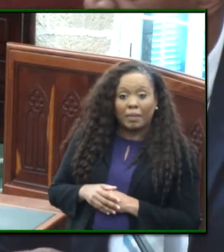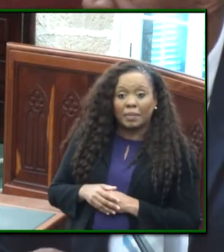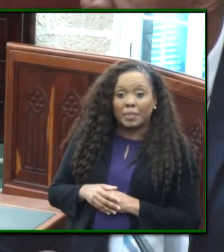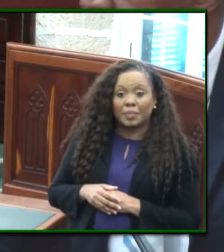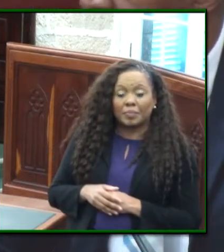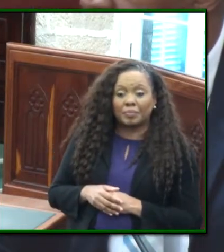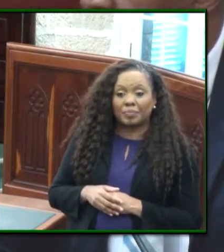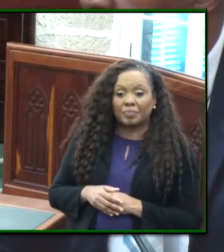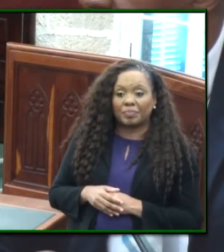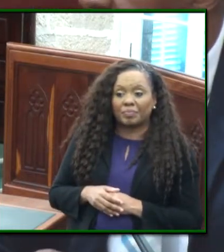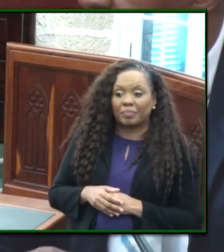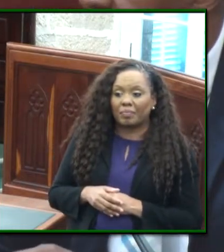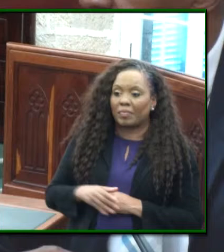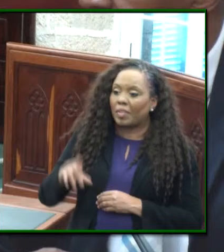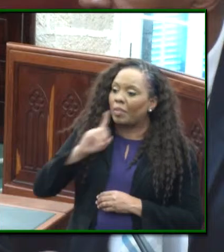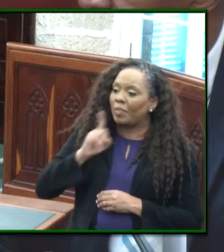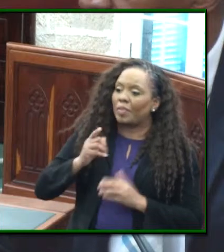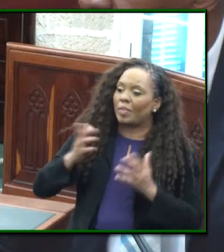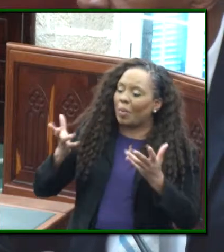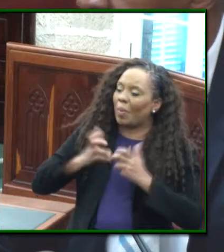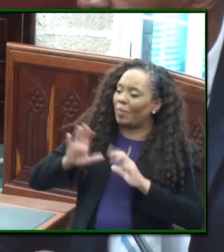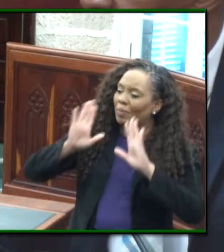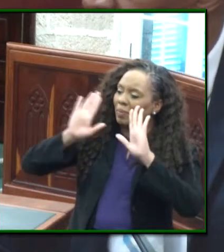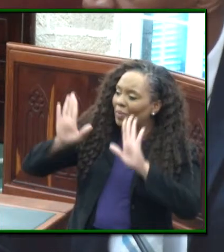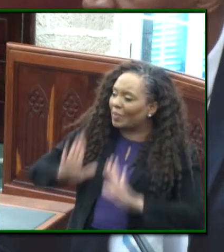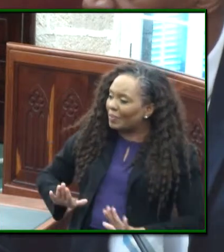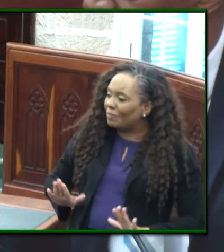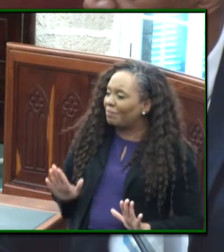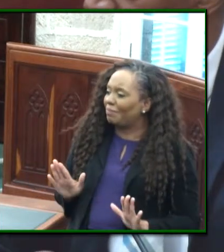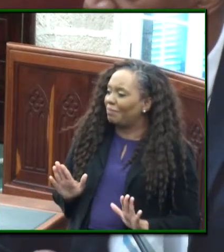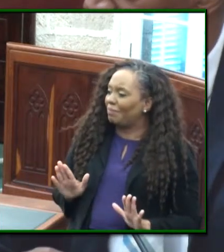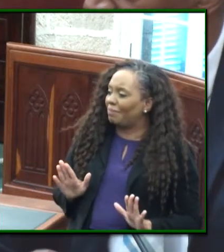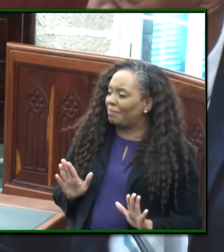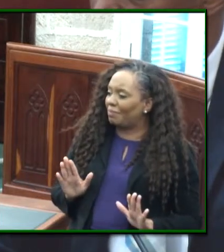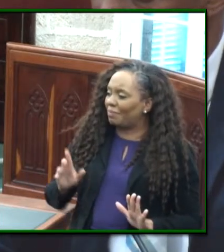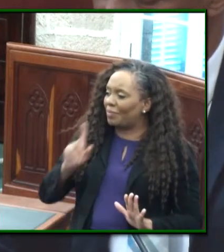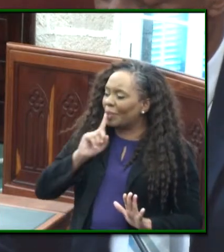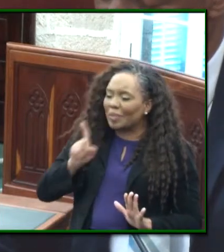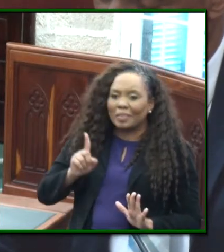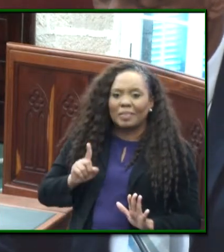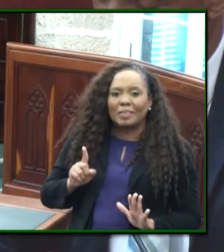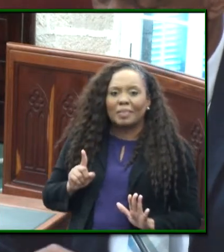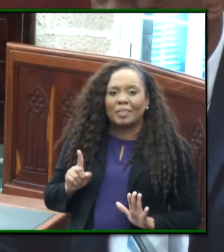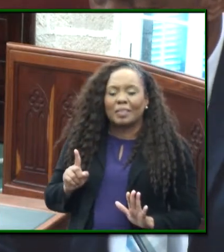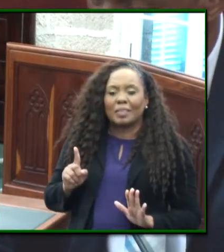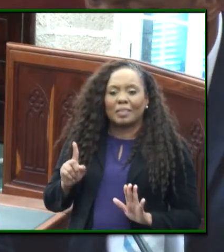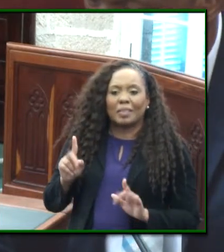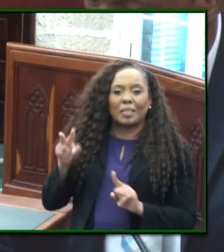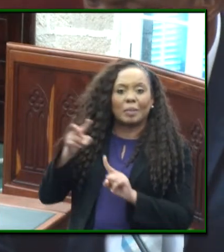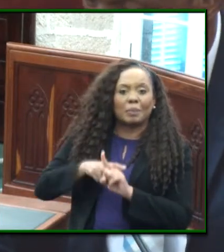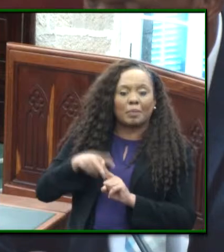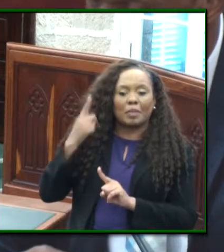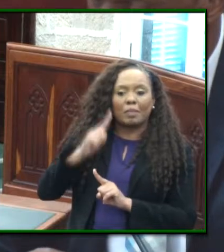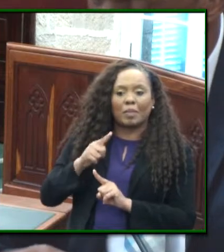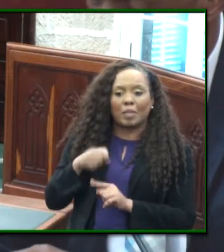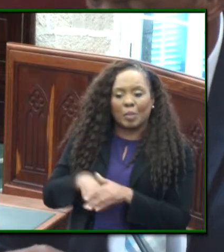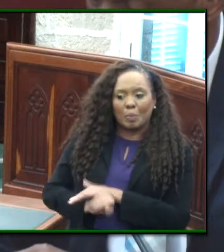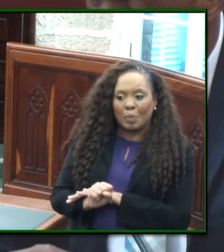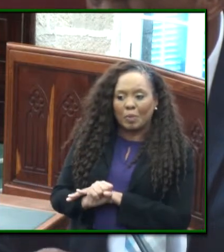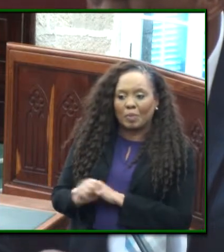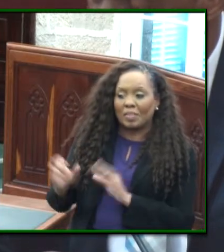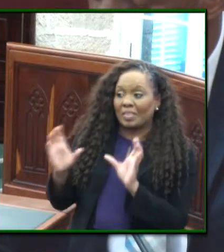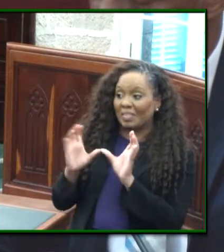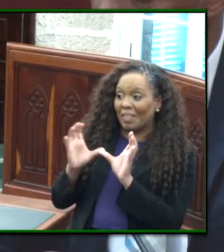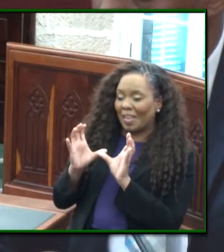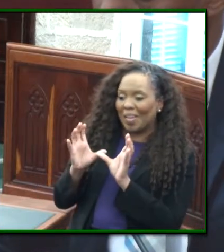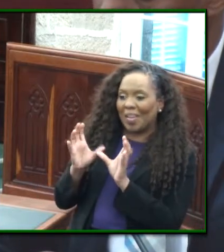It would be a wonderful thing to be able to apply for a birth certificate online and to get